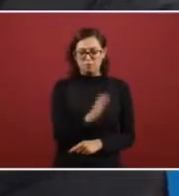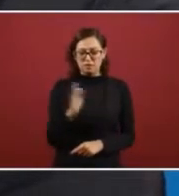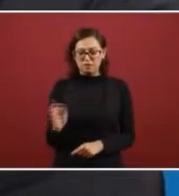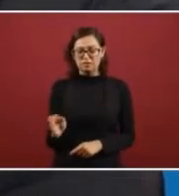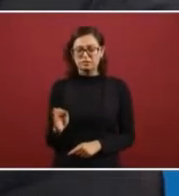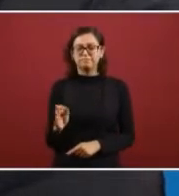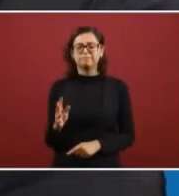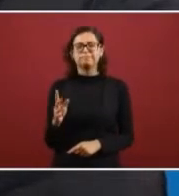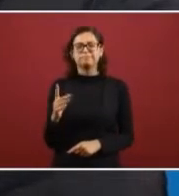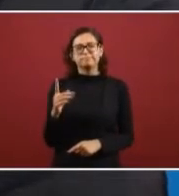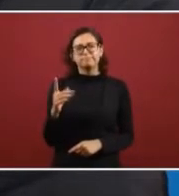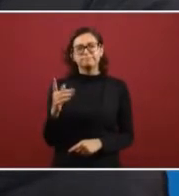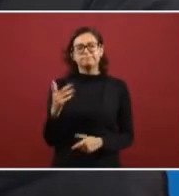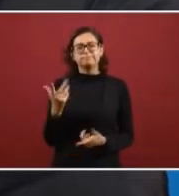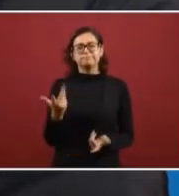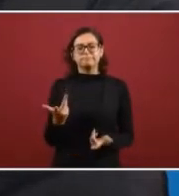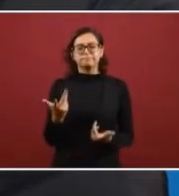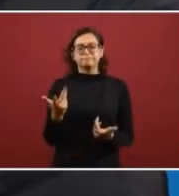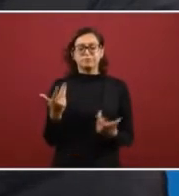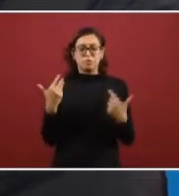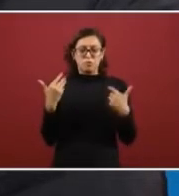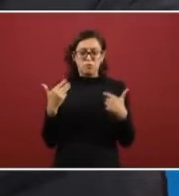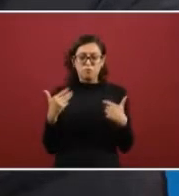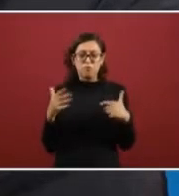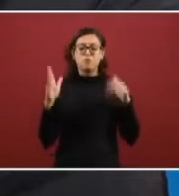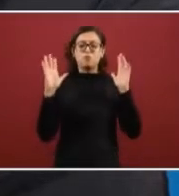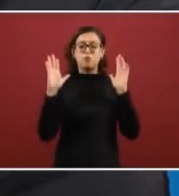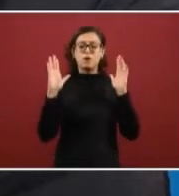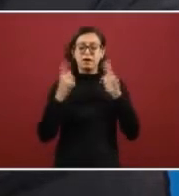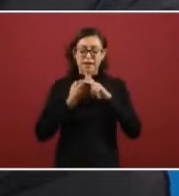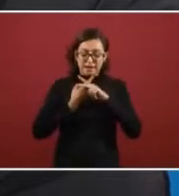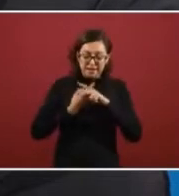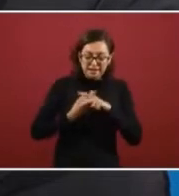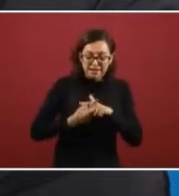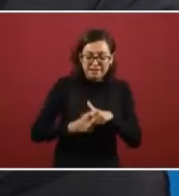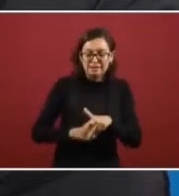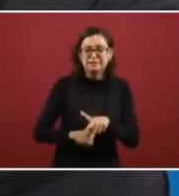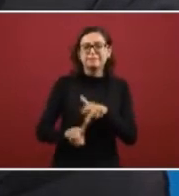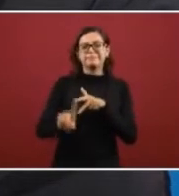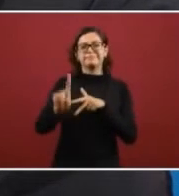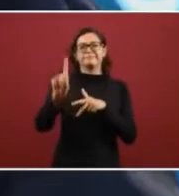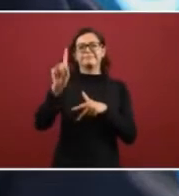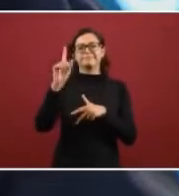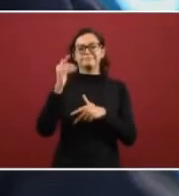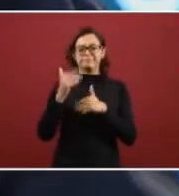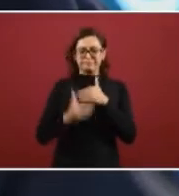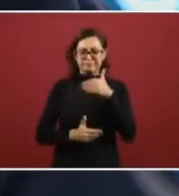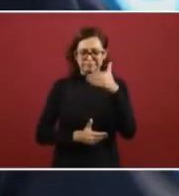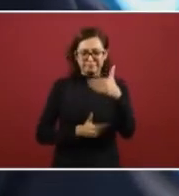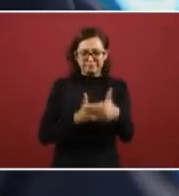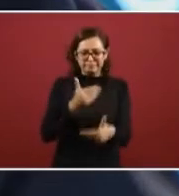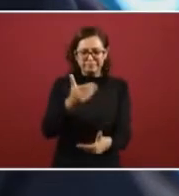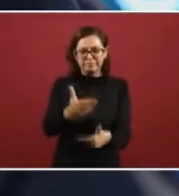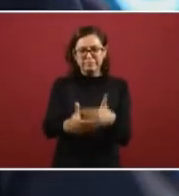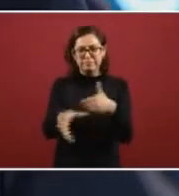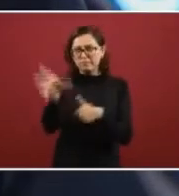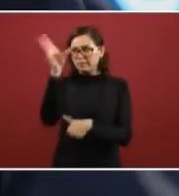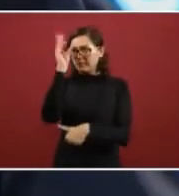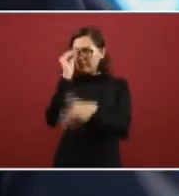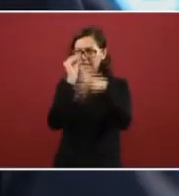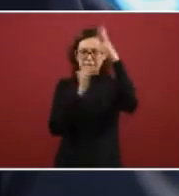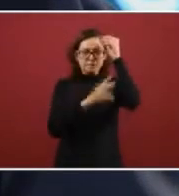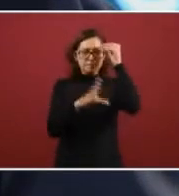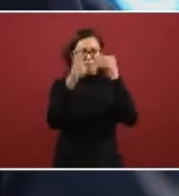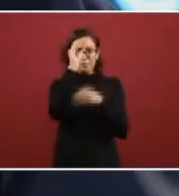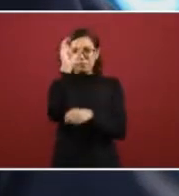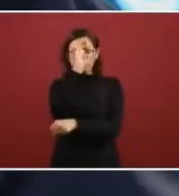date as that in which it was initiated a construction of a